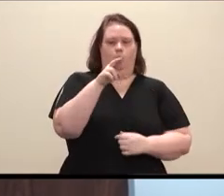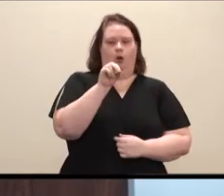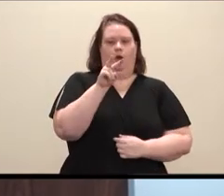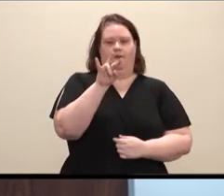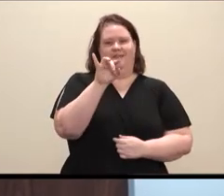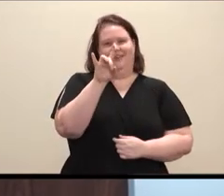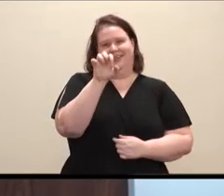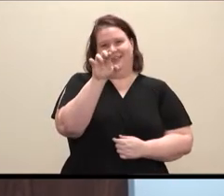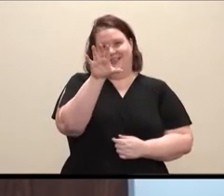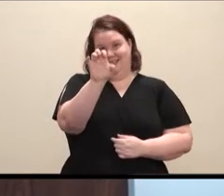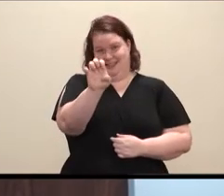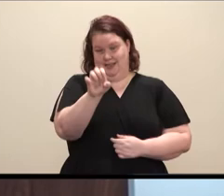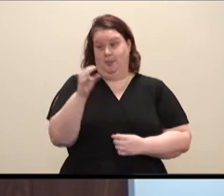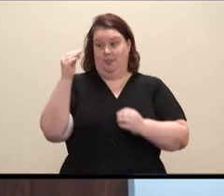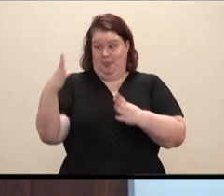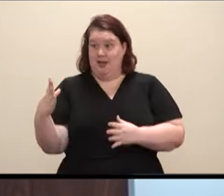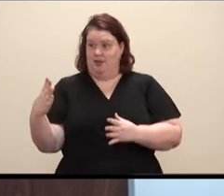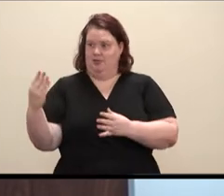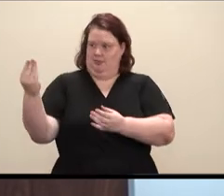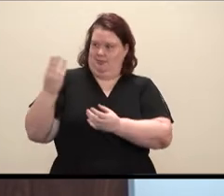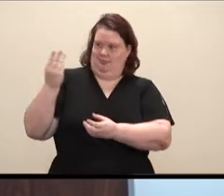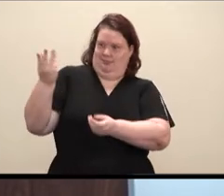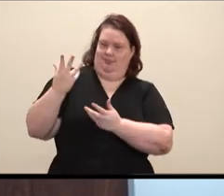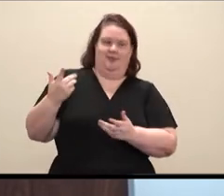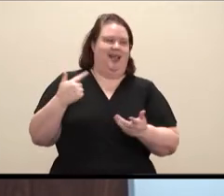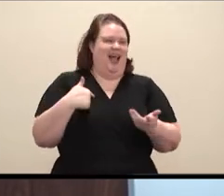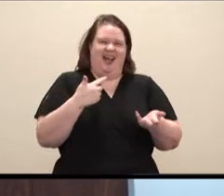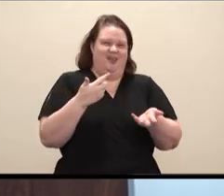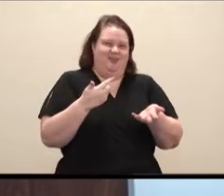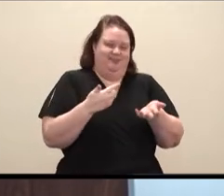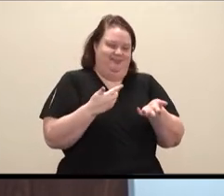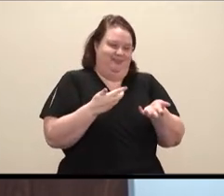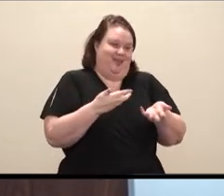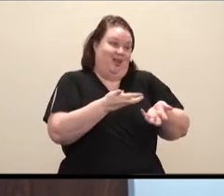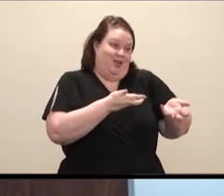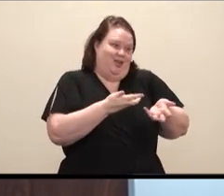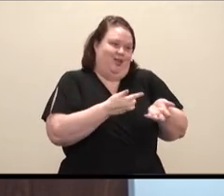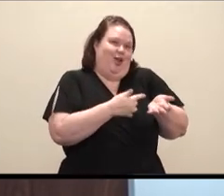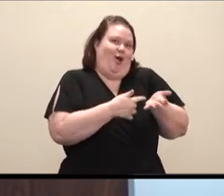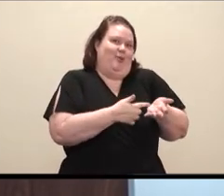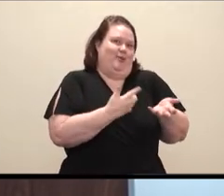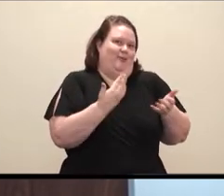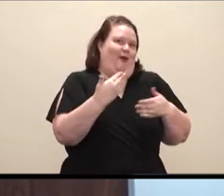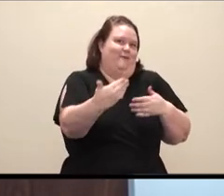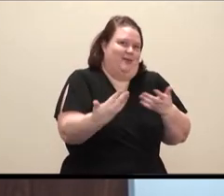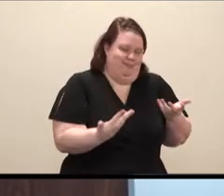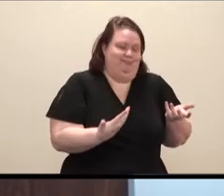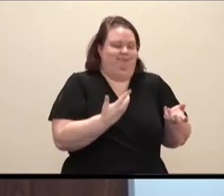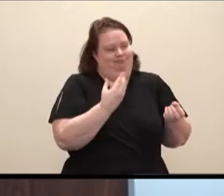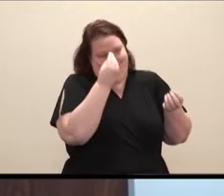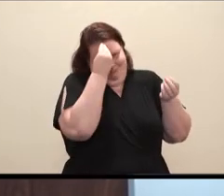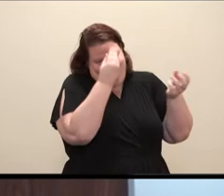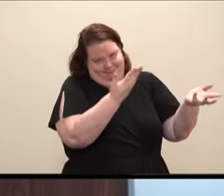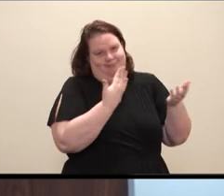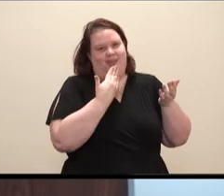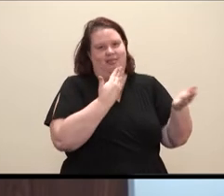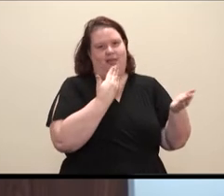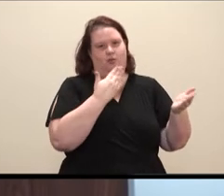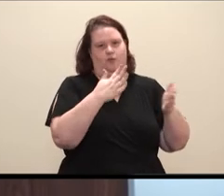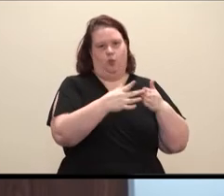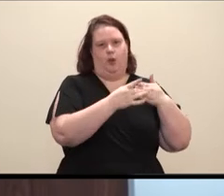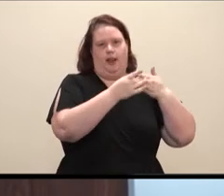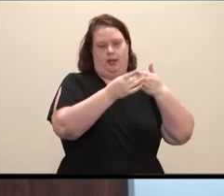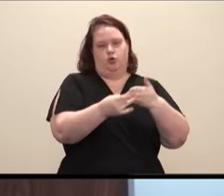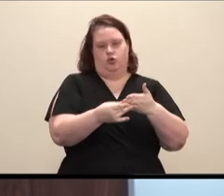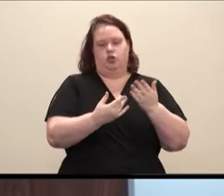So I wanted, since I don't talk to you very much, I wanted to make sure I got that piece in. But thank you very much for your